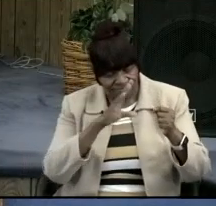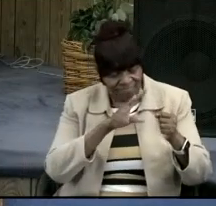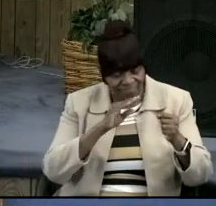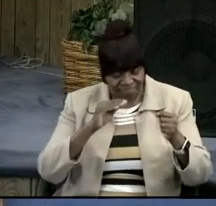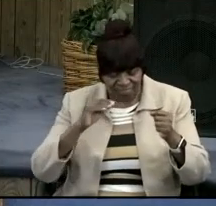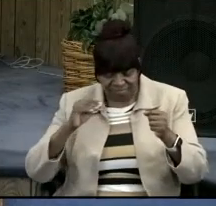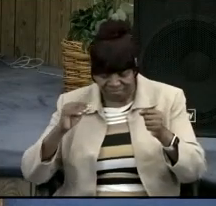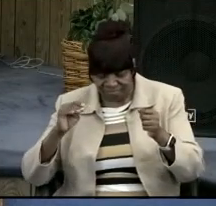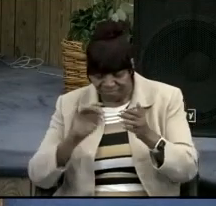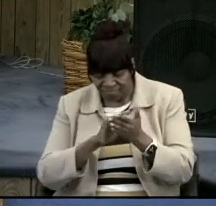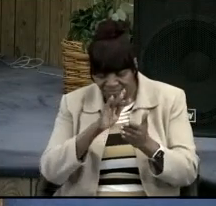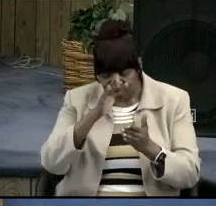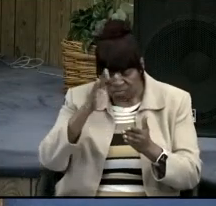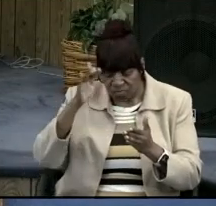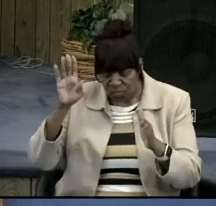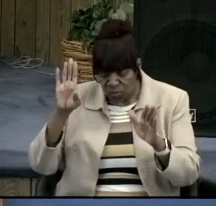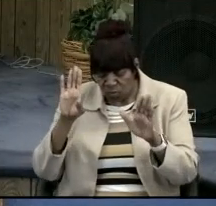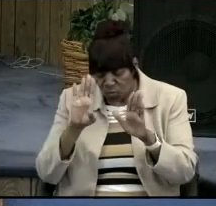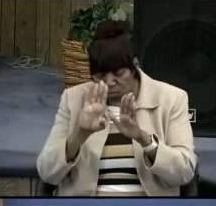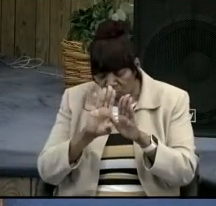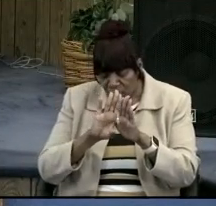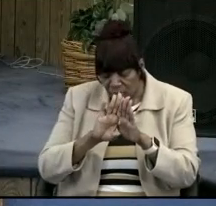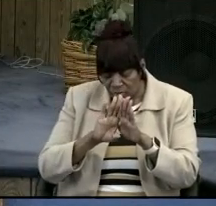Lord, as we close this message, we